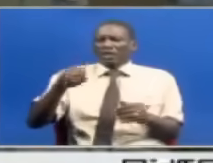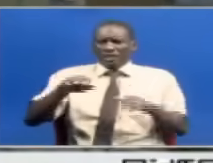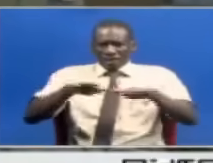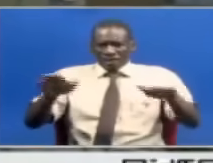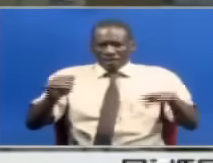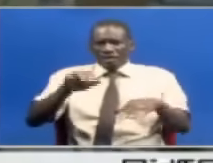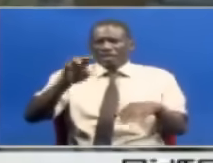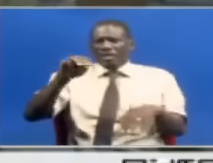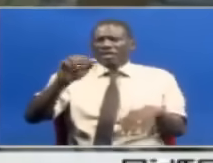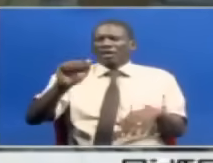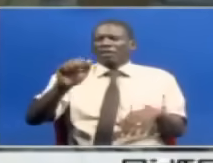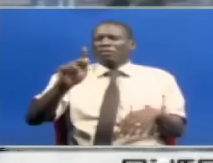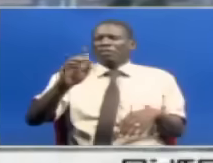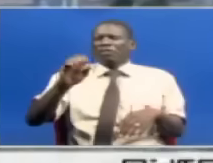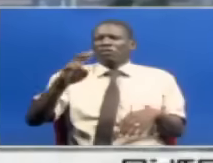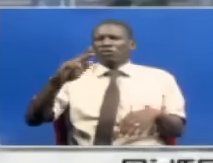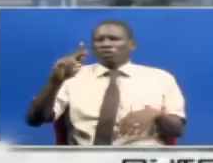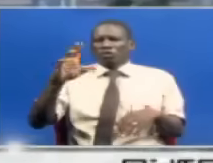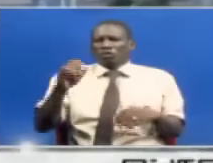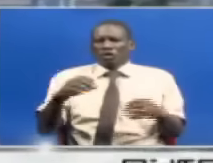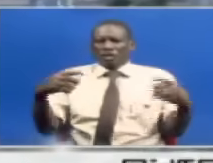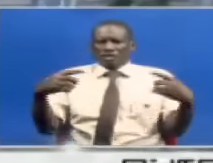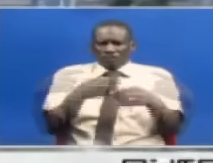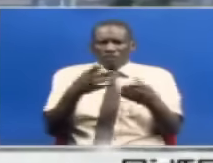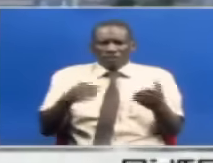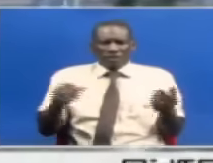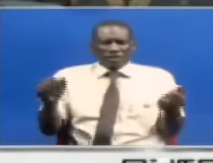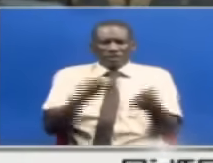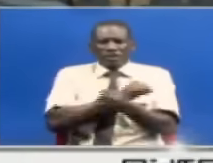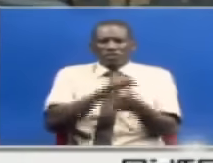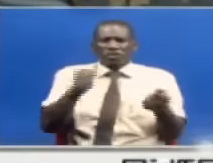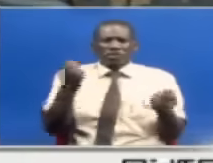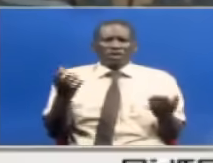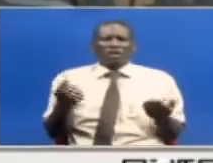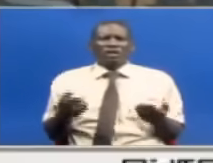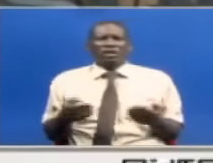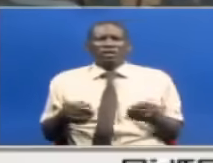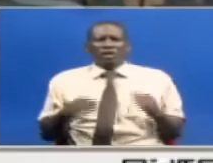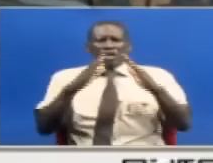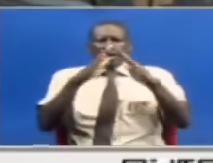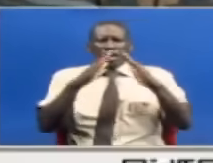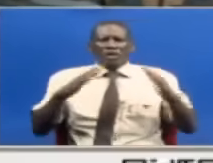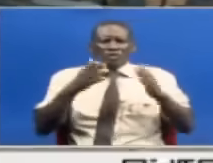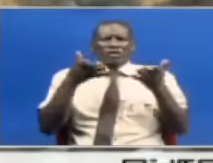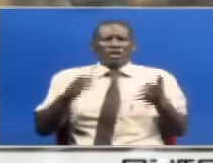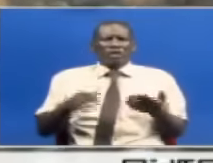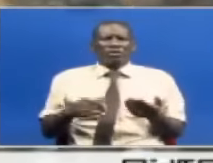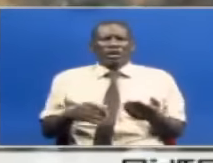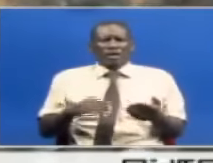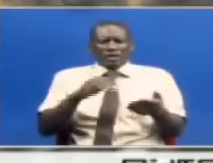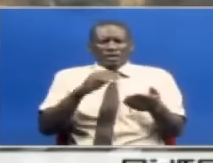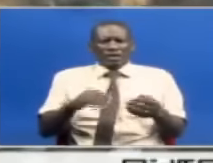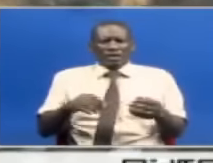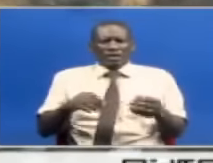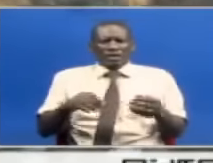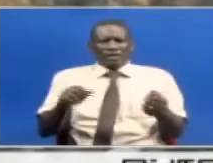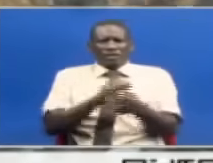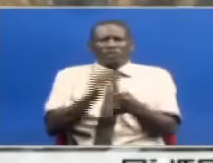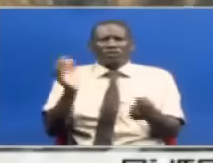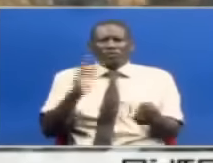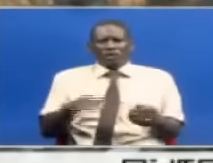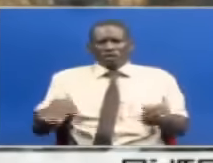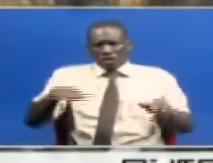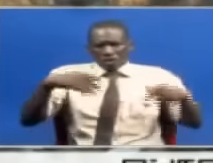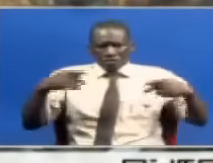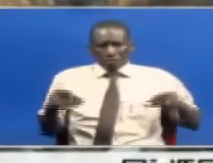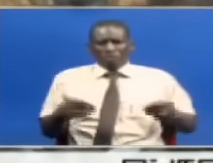Brick, timber, metal and roof lay disjointed as houses now remain shells. For the residents,